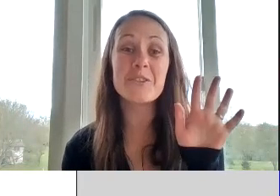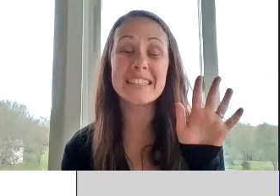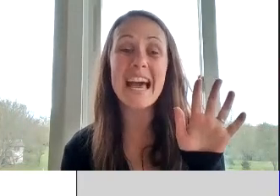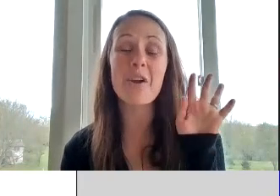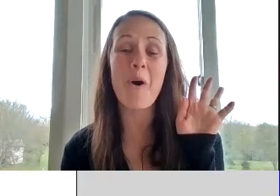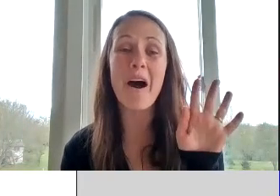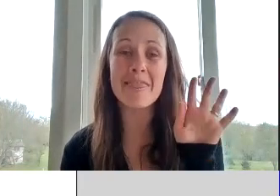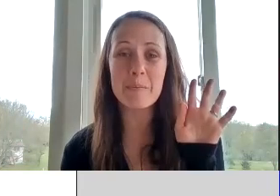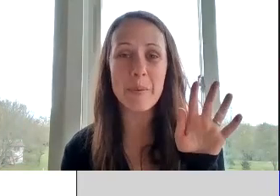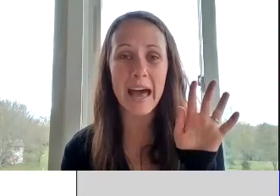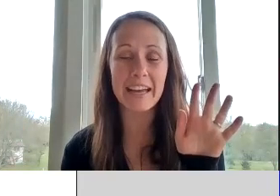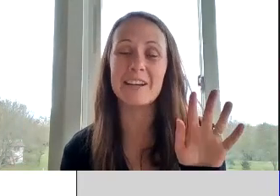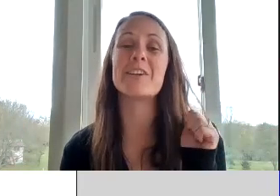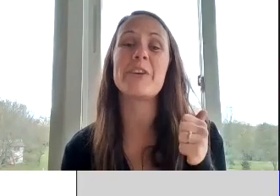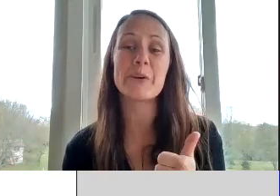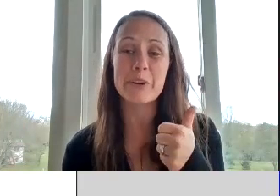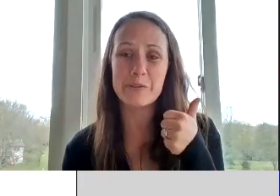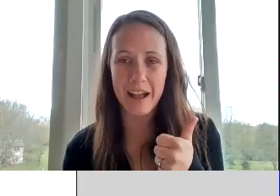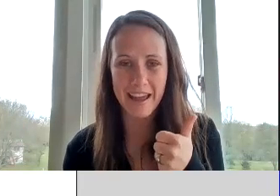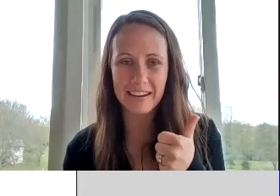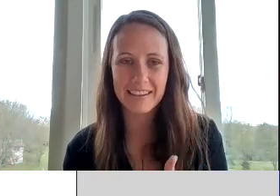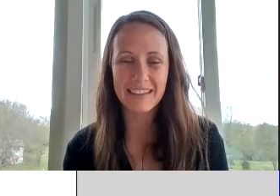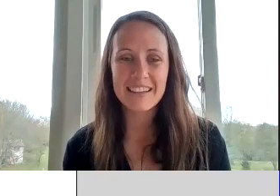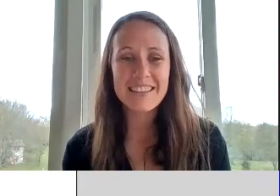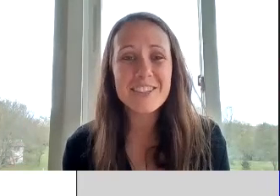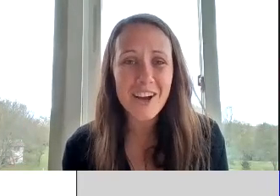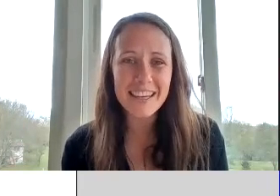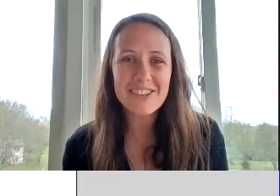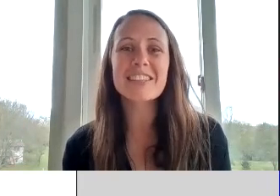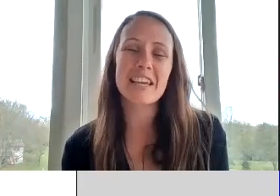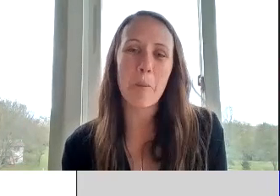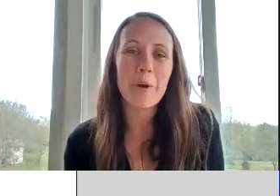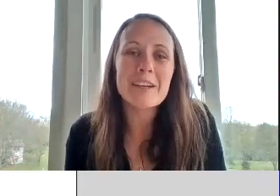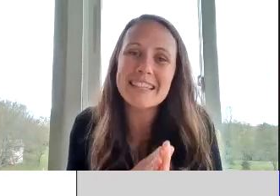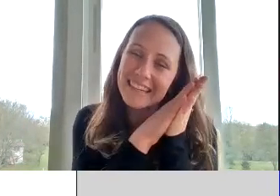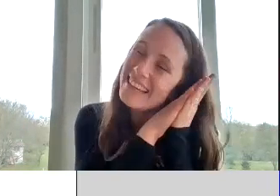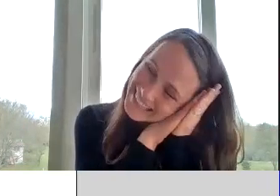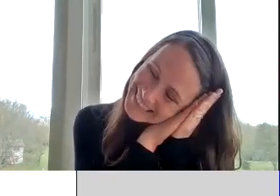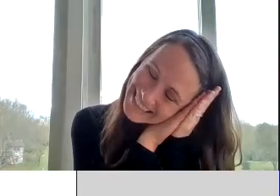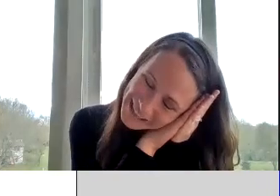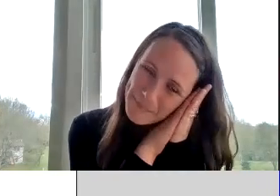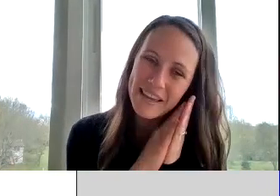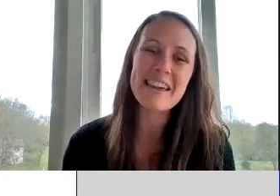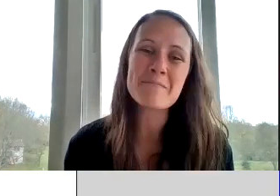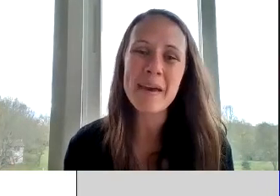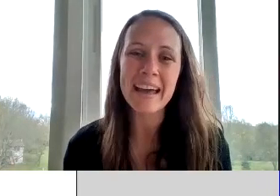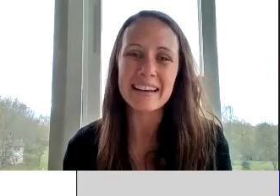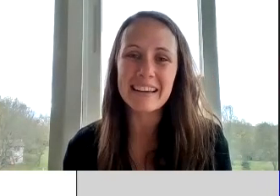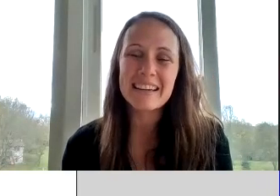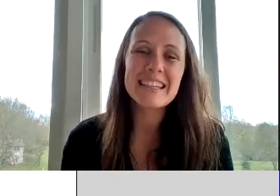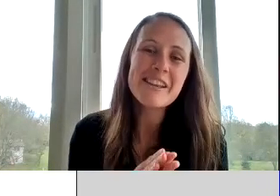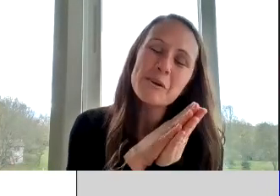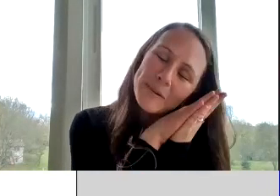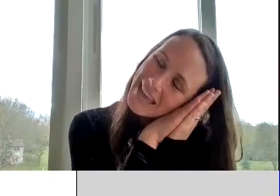If you said on the bed, you're right. The doggy looks like a person. He's sleeping in